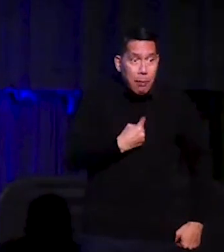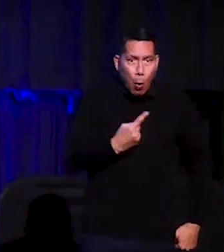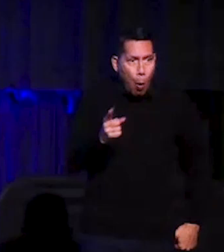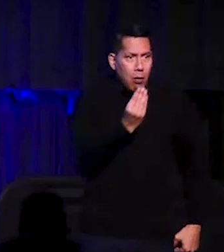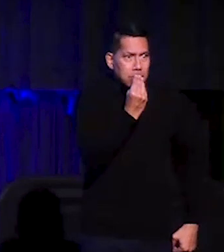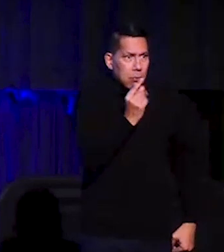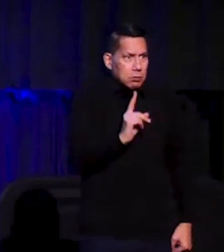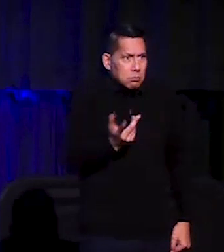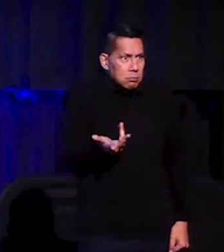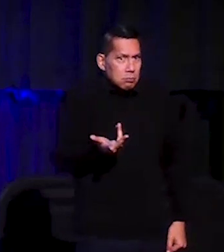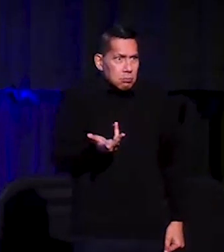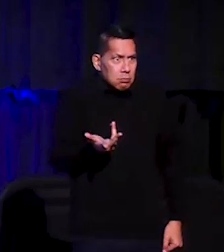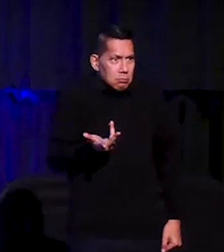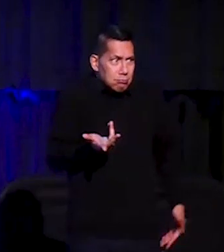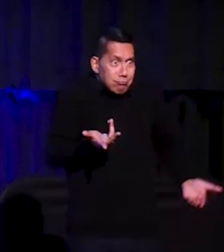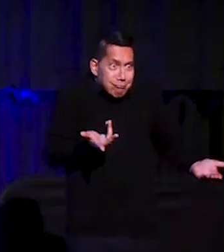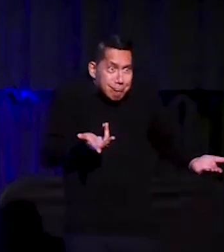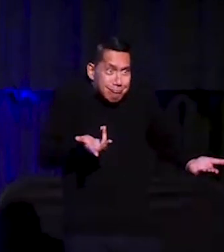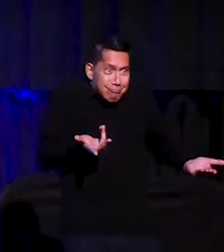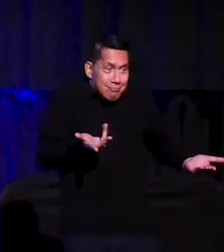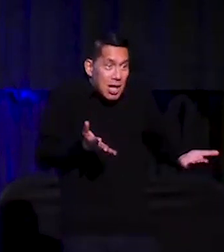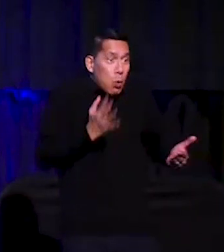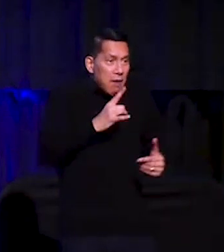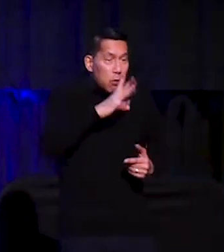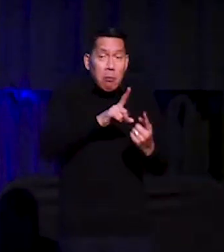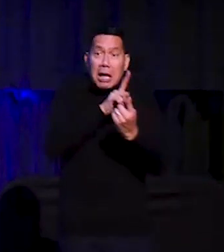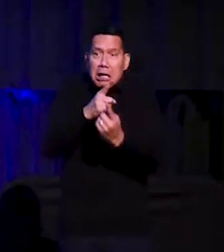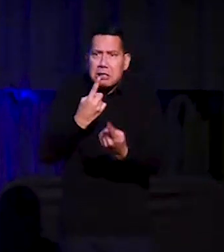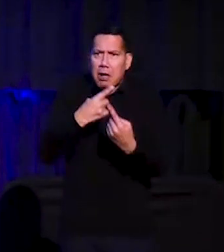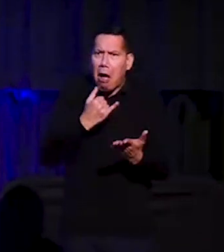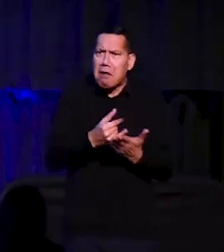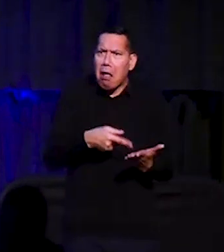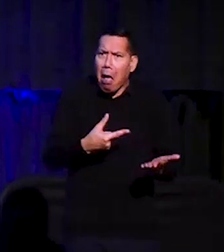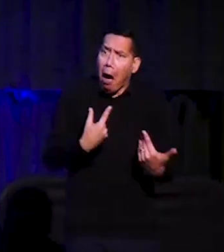in relationship, they might not tell you that this is not going well. They might just ghost you.